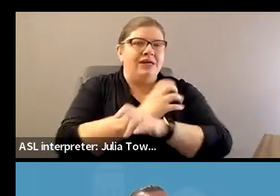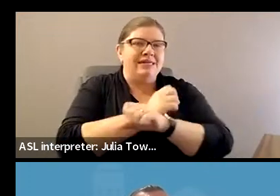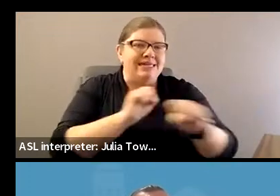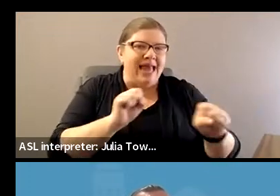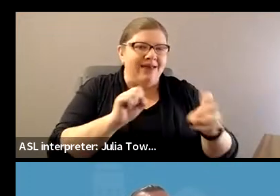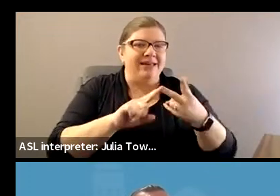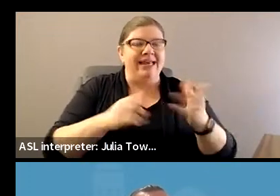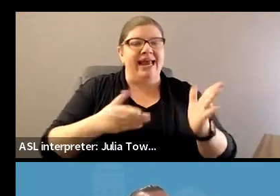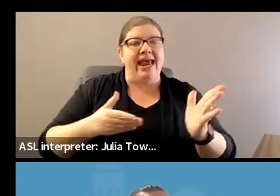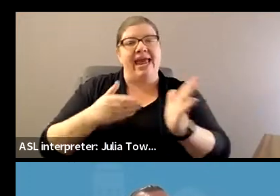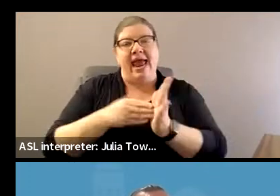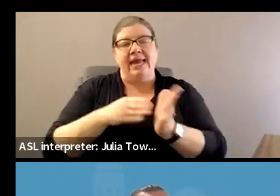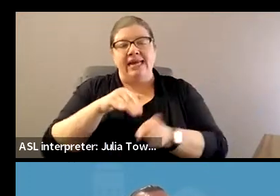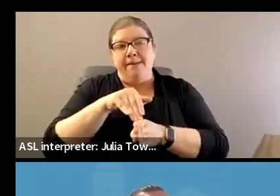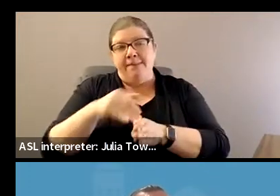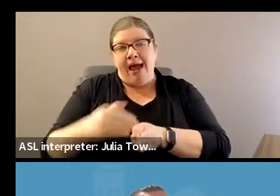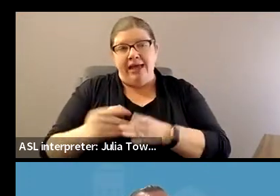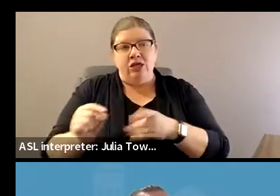anti-bias trainings.